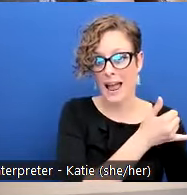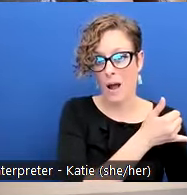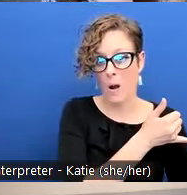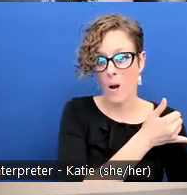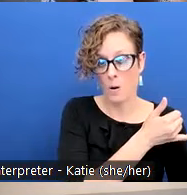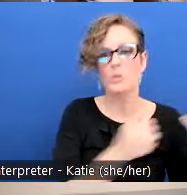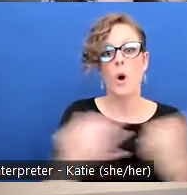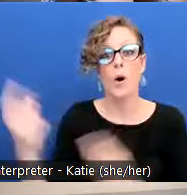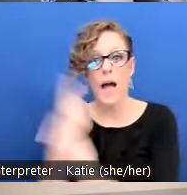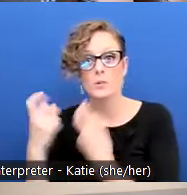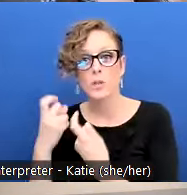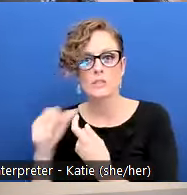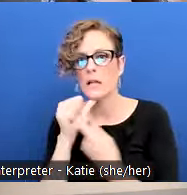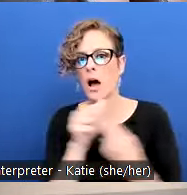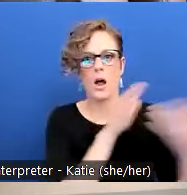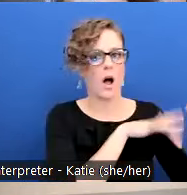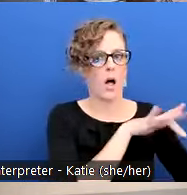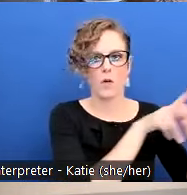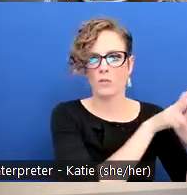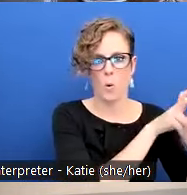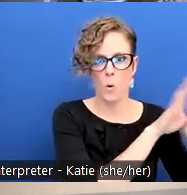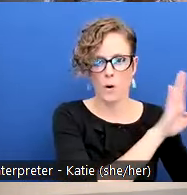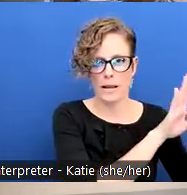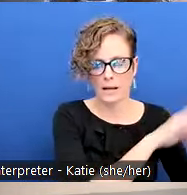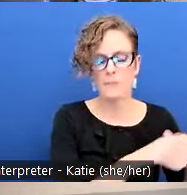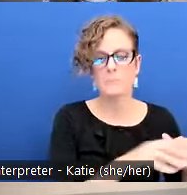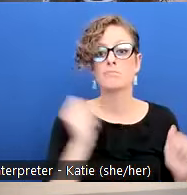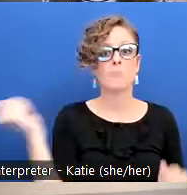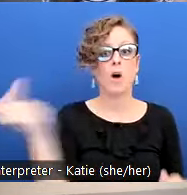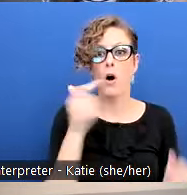the recording. And everyone is able to